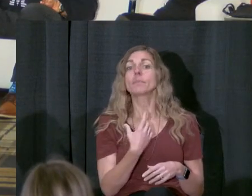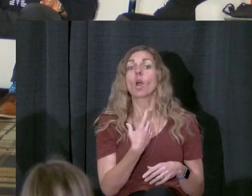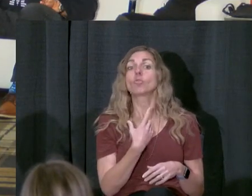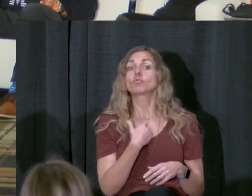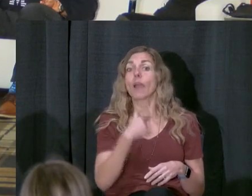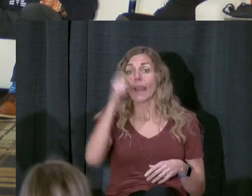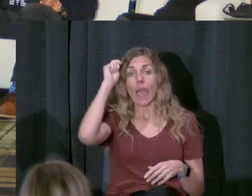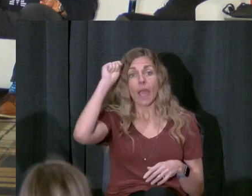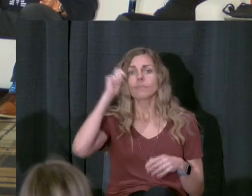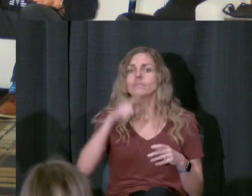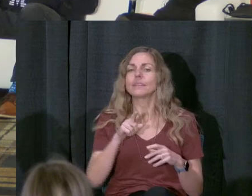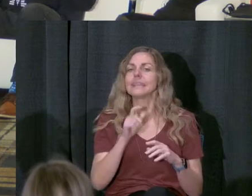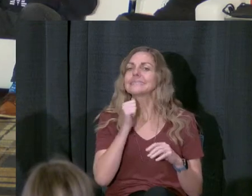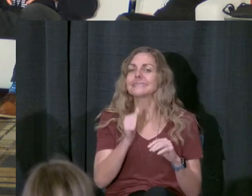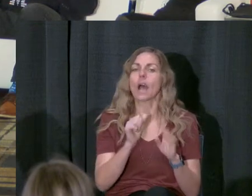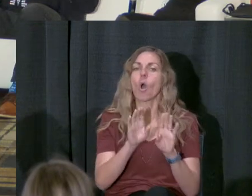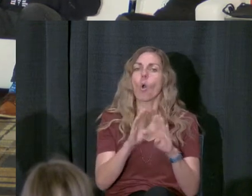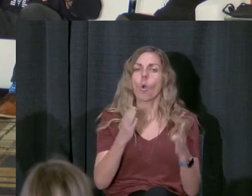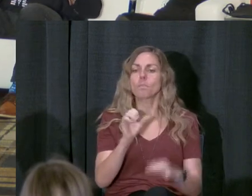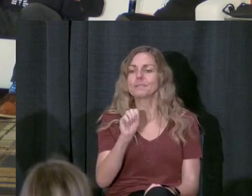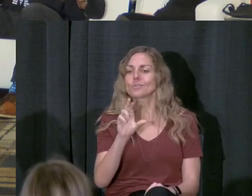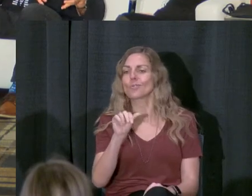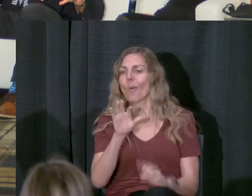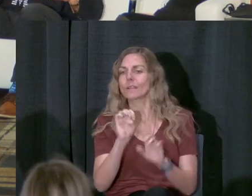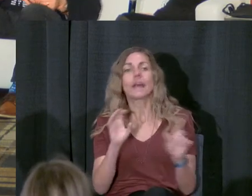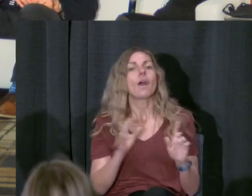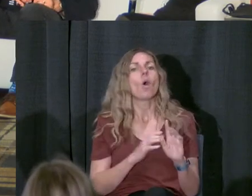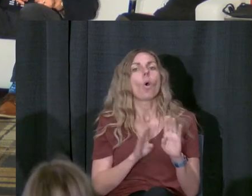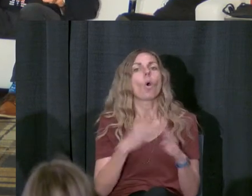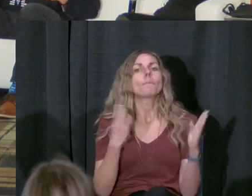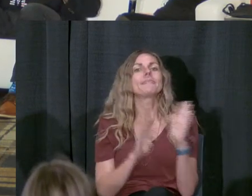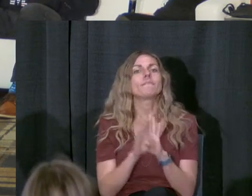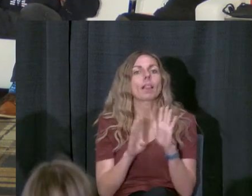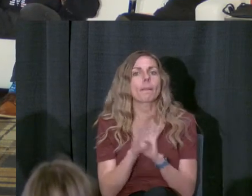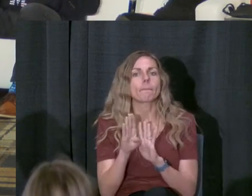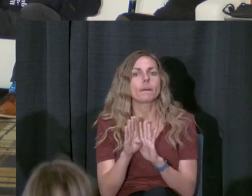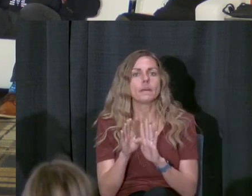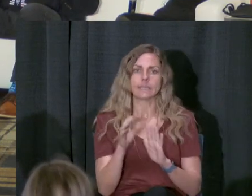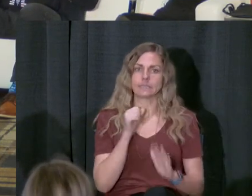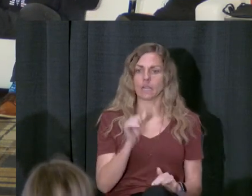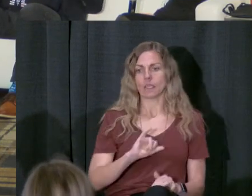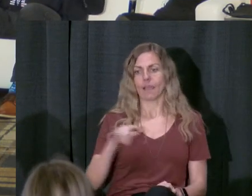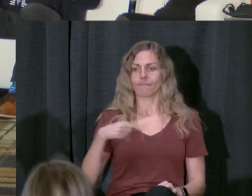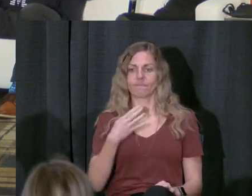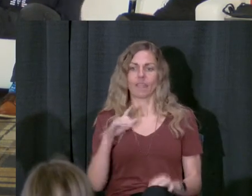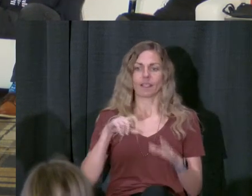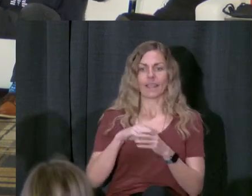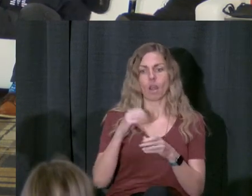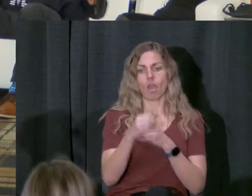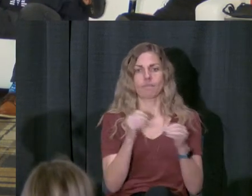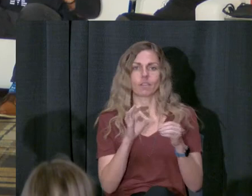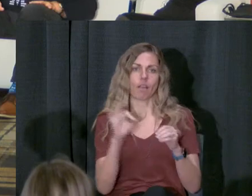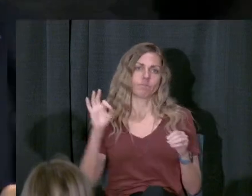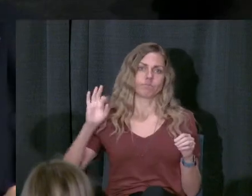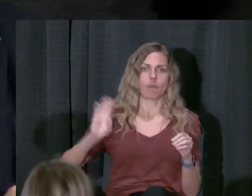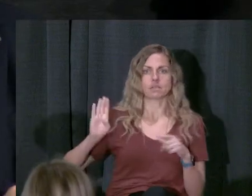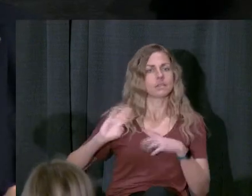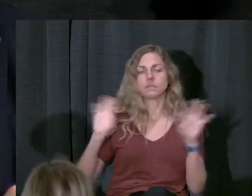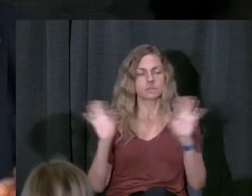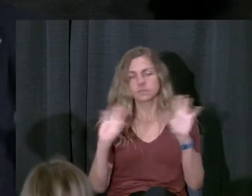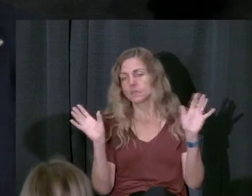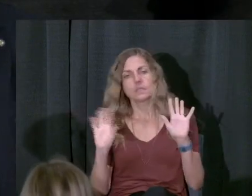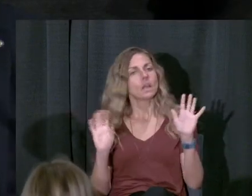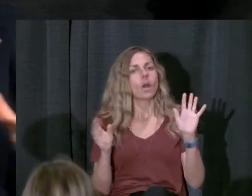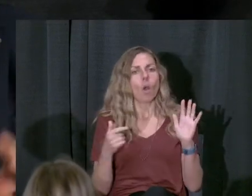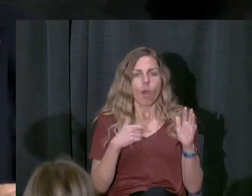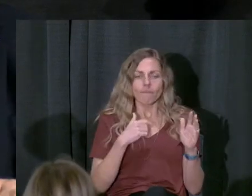development. So it's not like Phil in the office in Austin. It's Phil in the office of all these other engineers around the